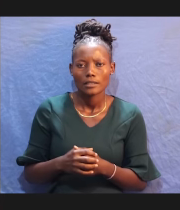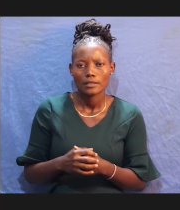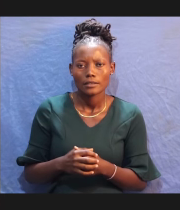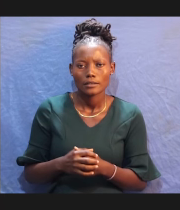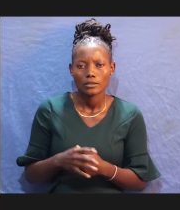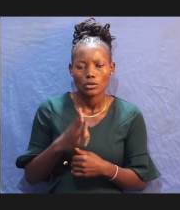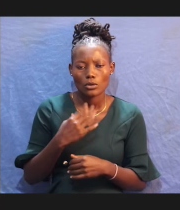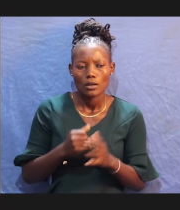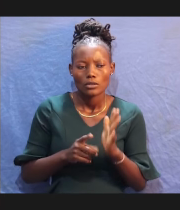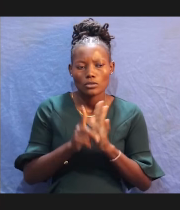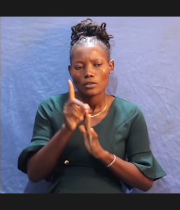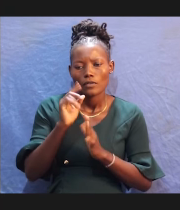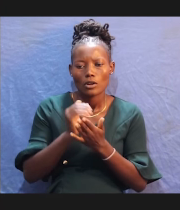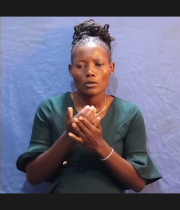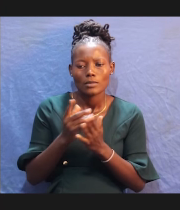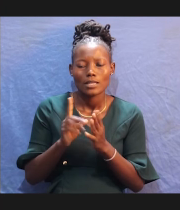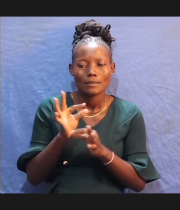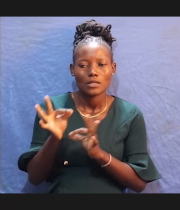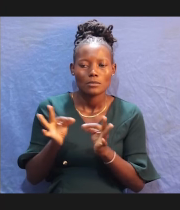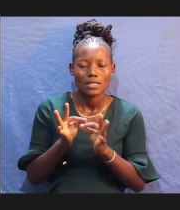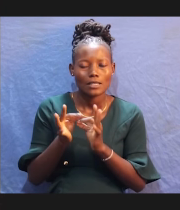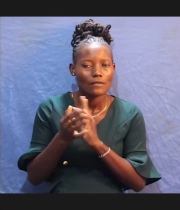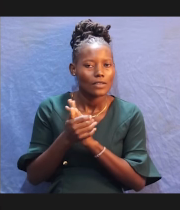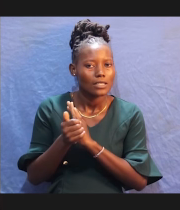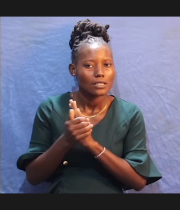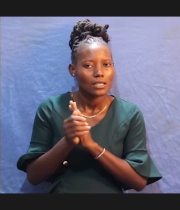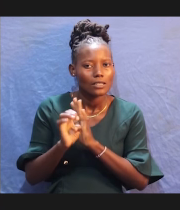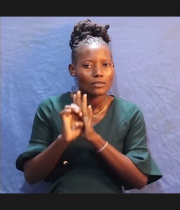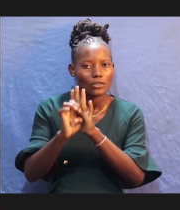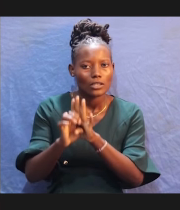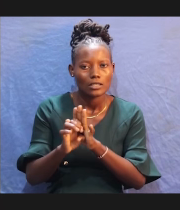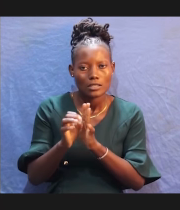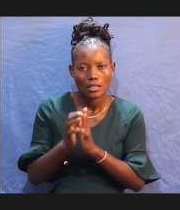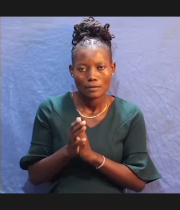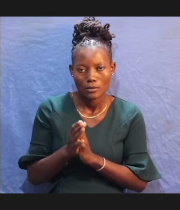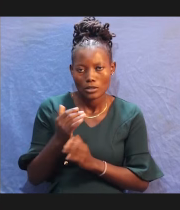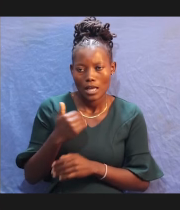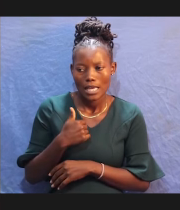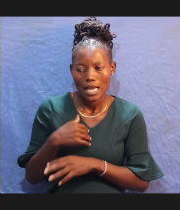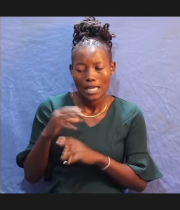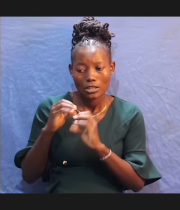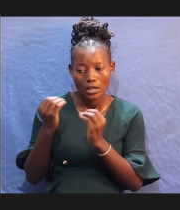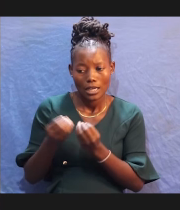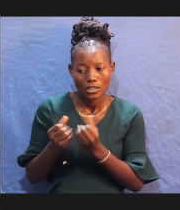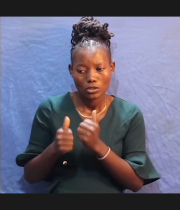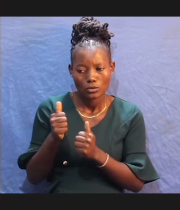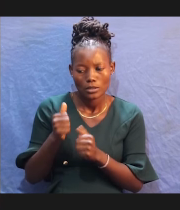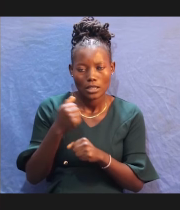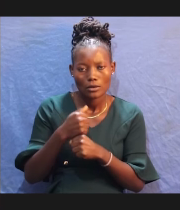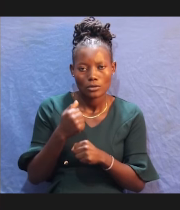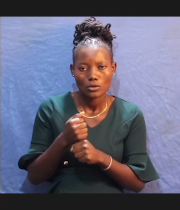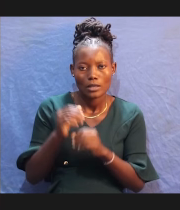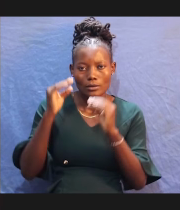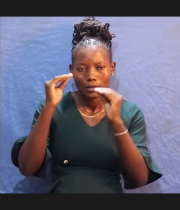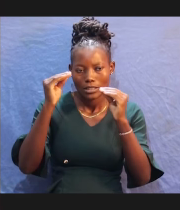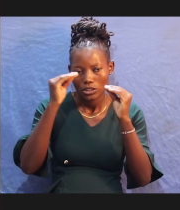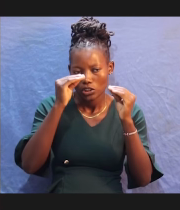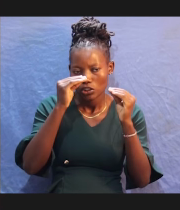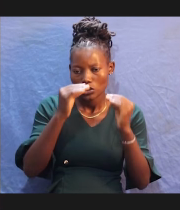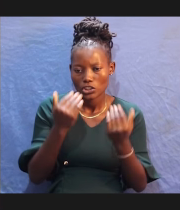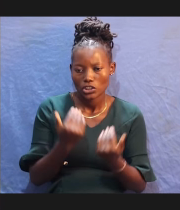to develop some specific skills. For example, I had a youth organization. They were working with teaching